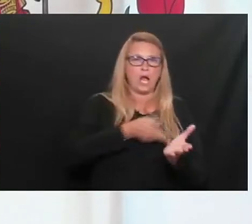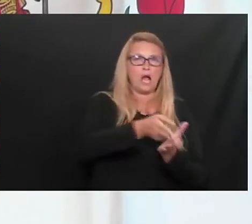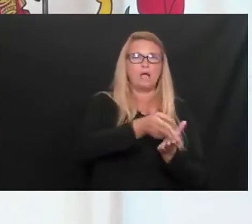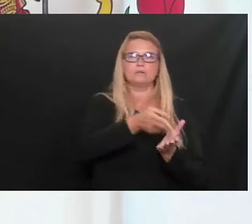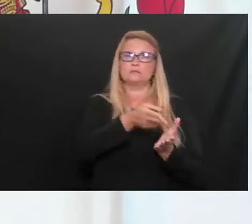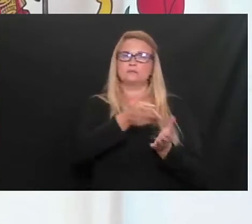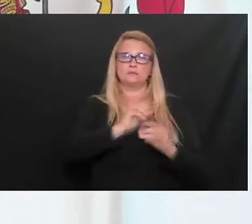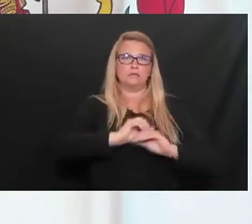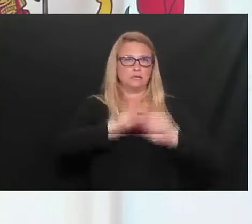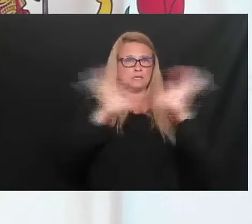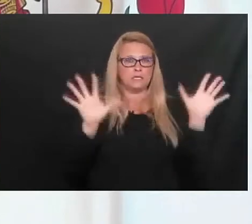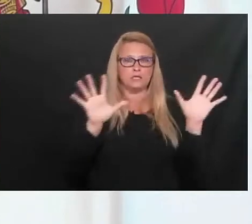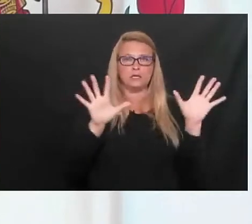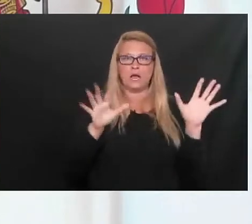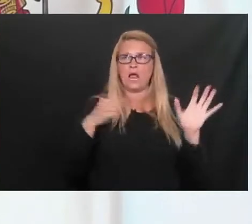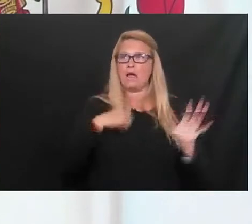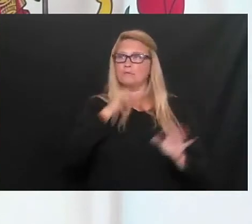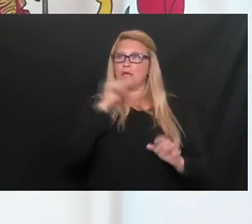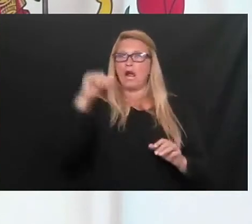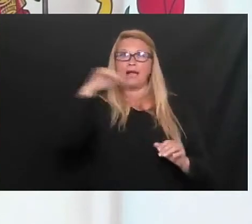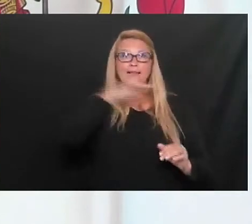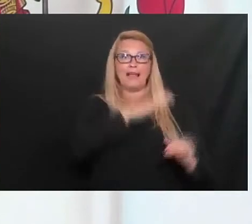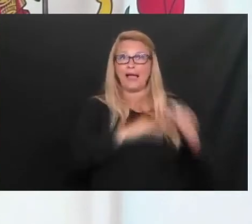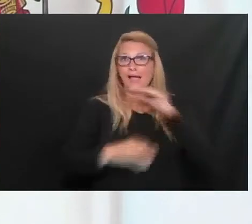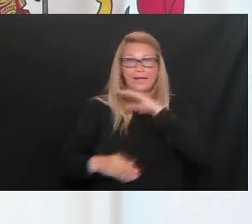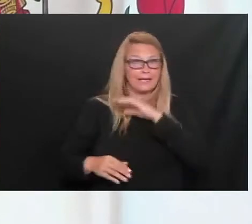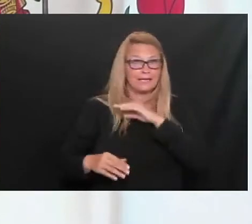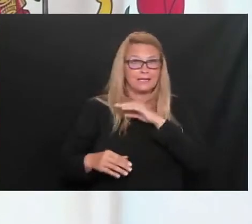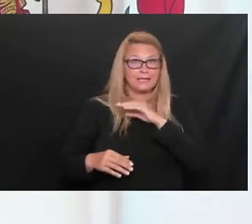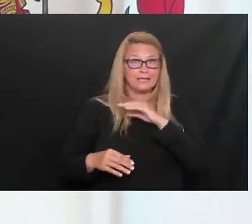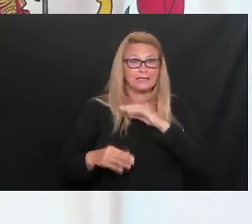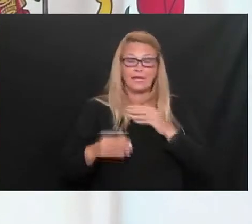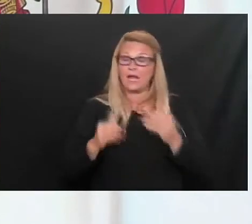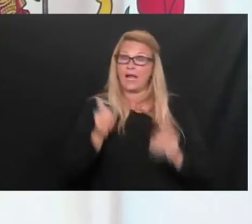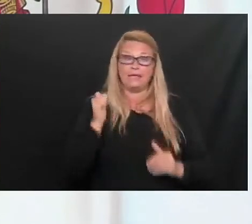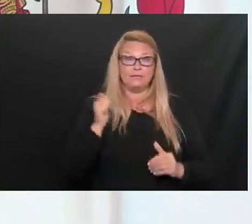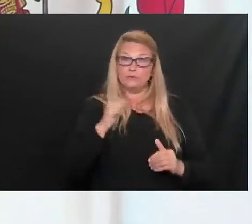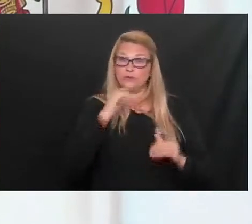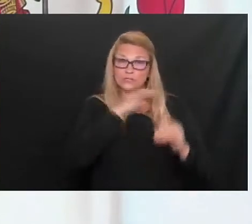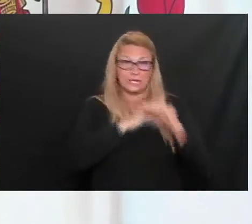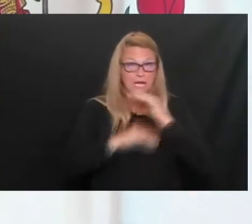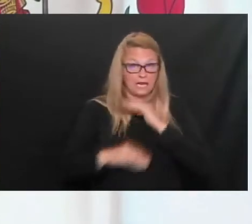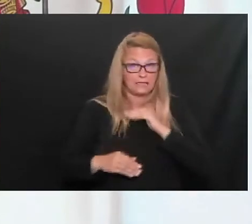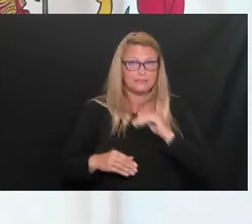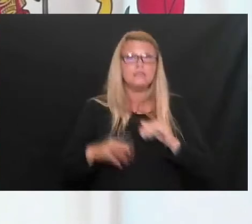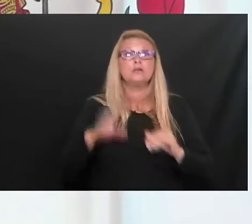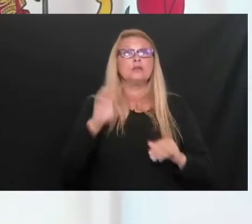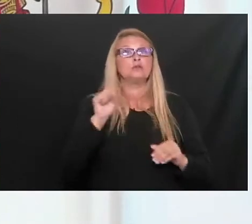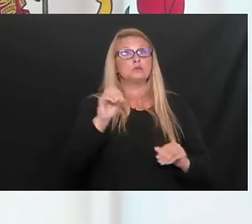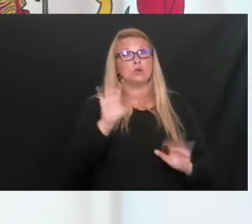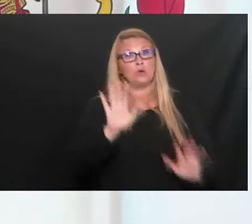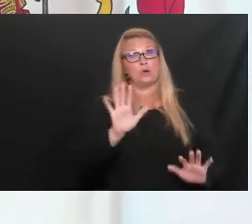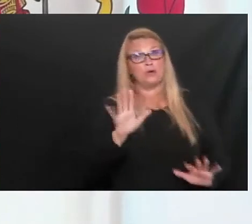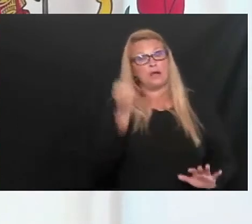not sat here and cried wolf when things didn't warrant that. I have not